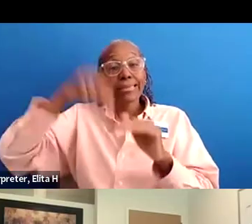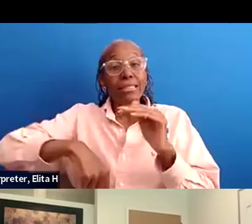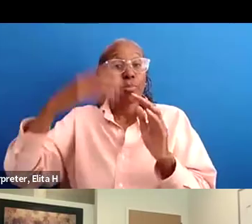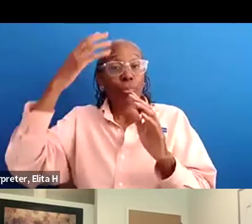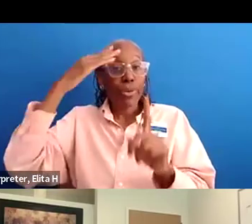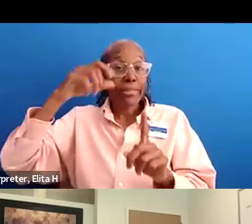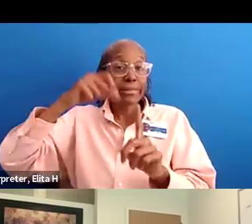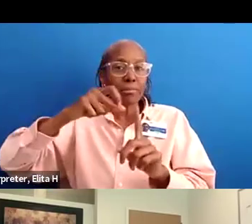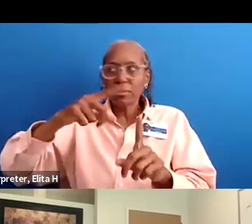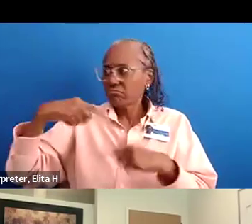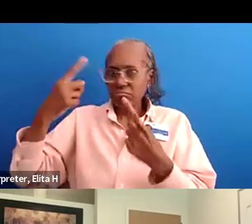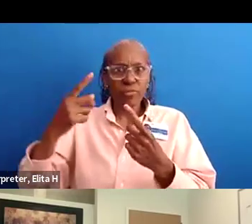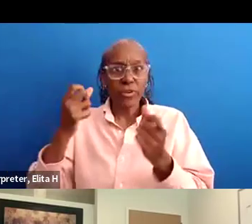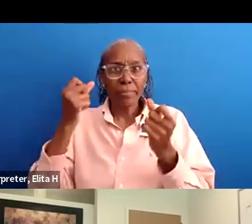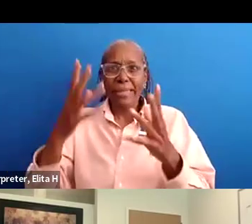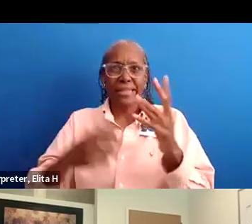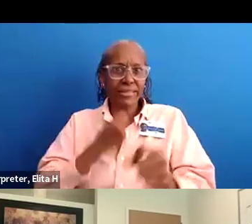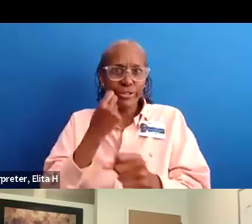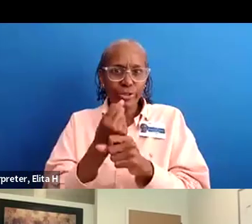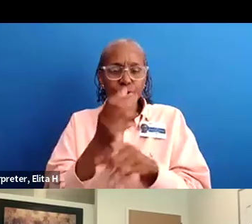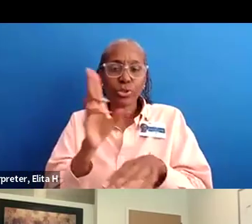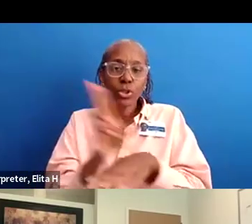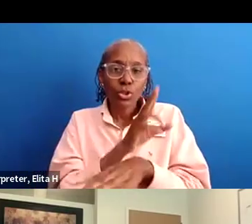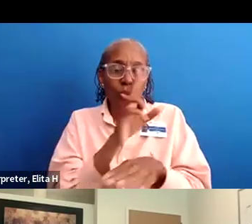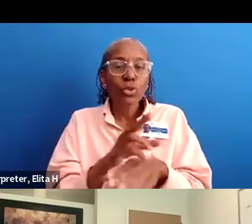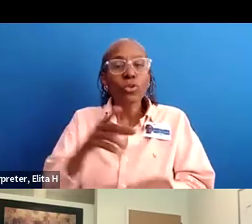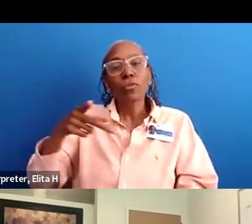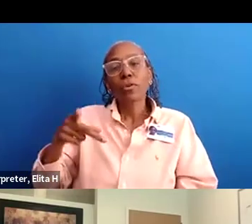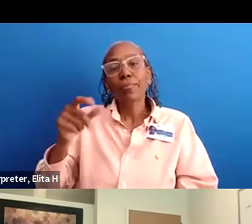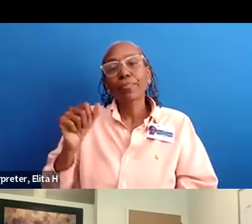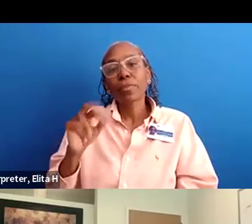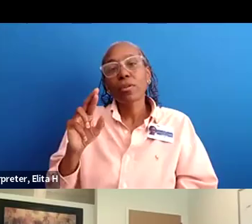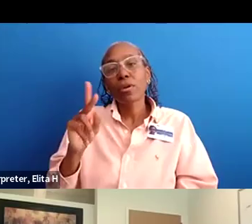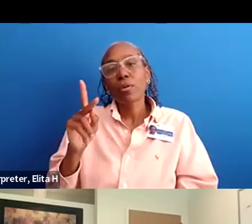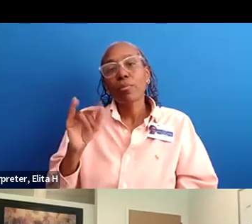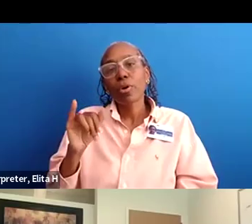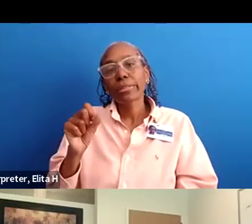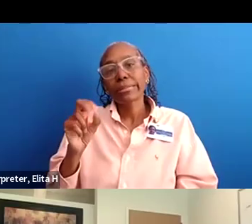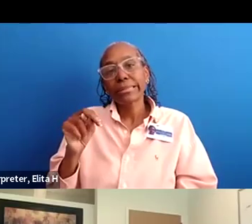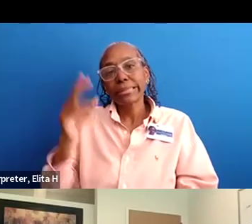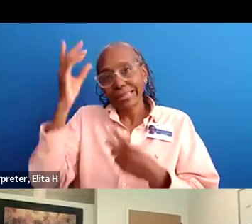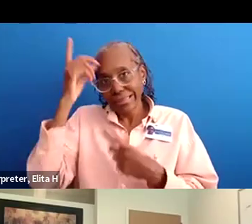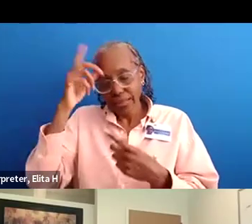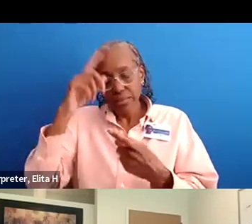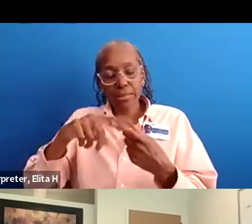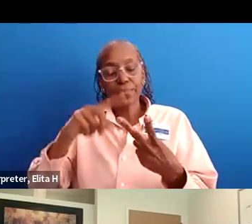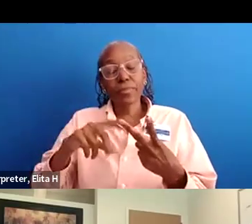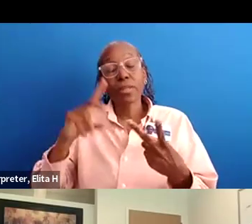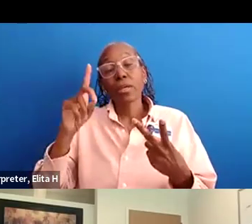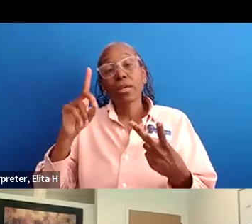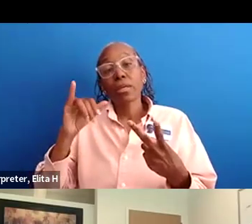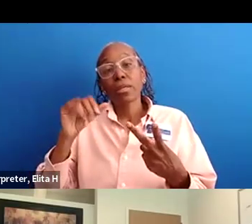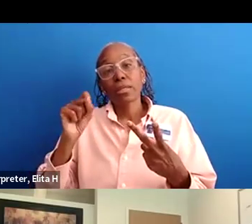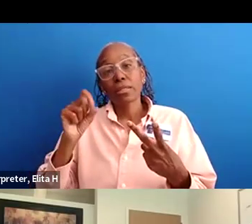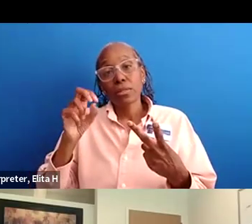around for decades, and it's been used for Parkinson's disease and essential tremor and dystonia. So we've been putting